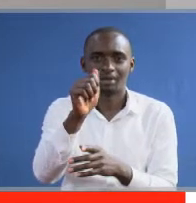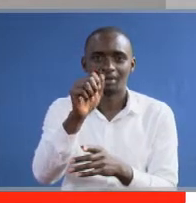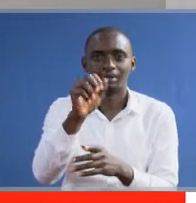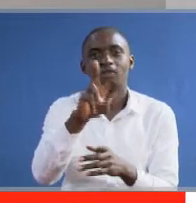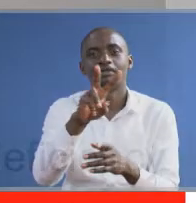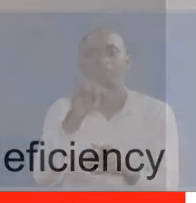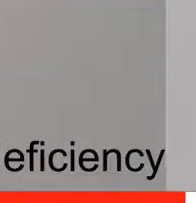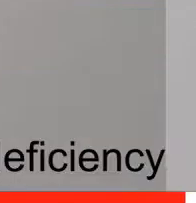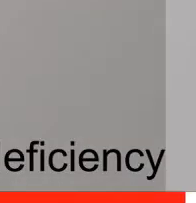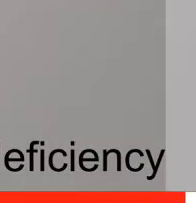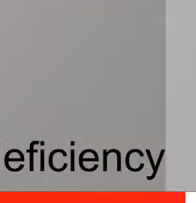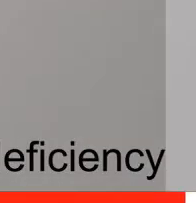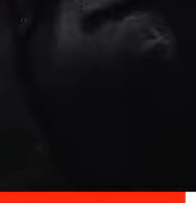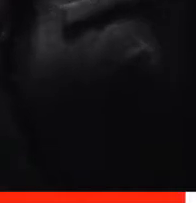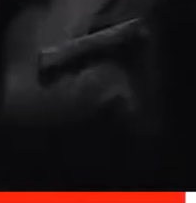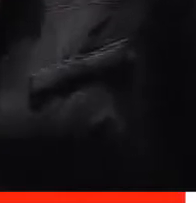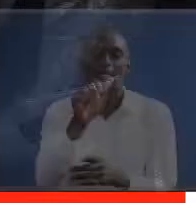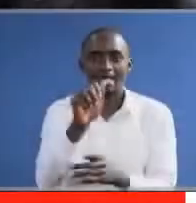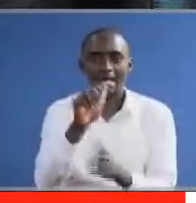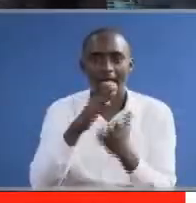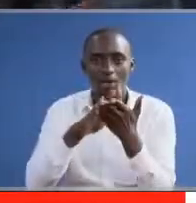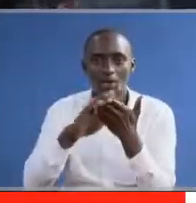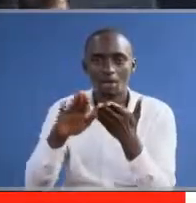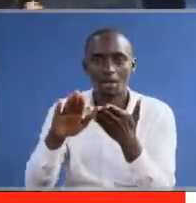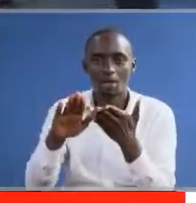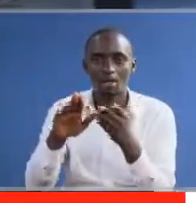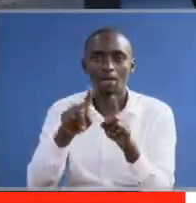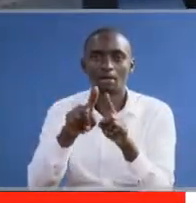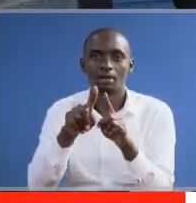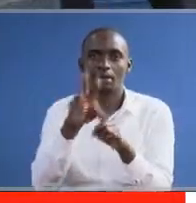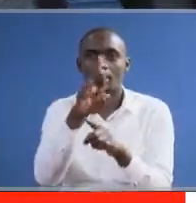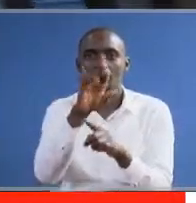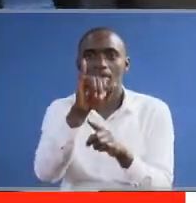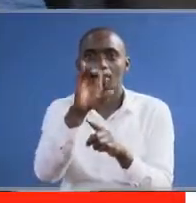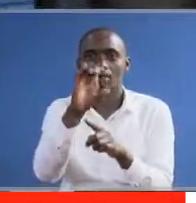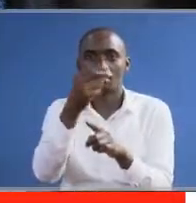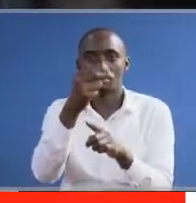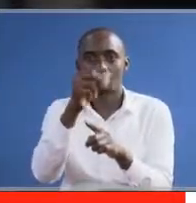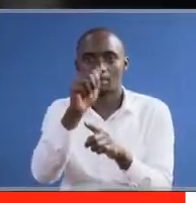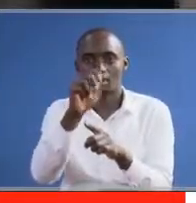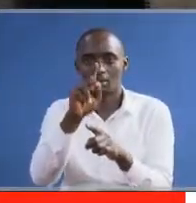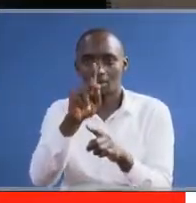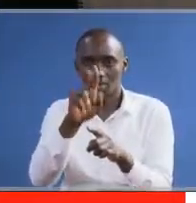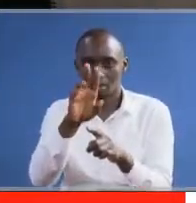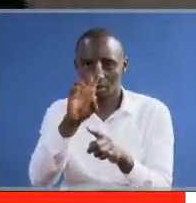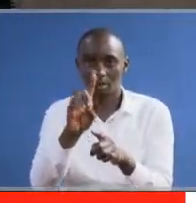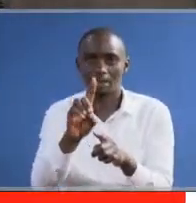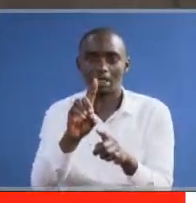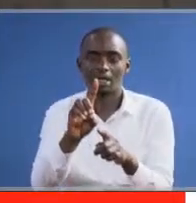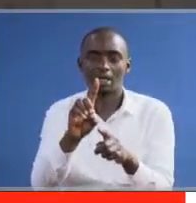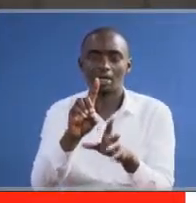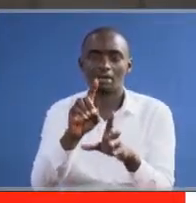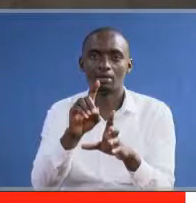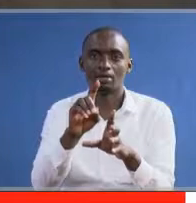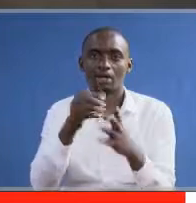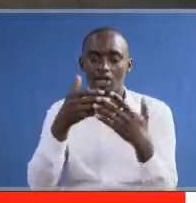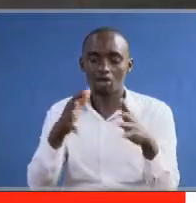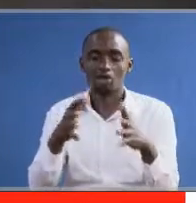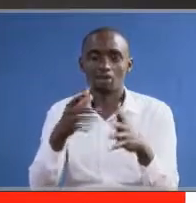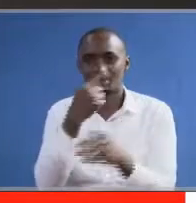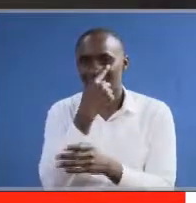A deficiency. Richard Geshagwa, a resident of Kariobangi North, lost his eyesight at